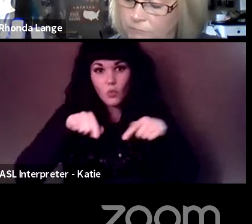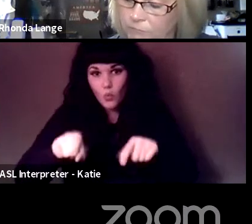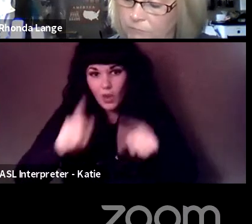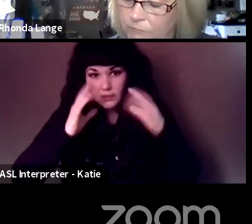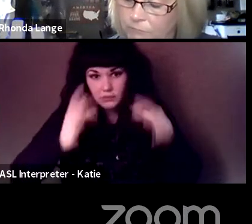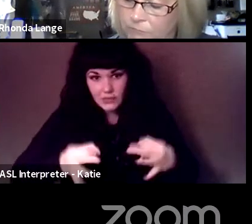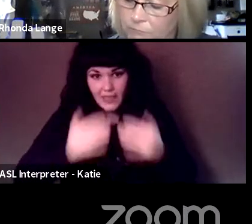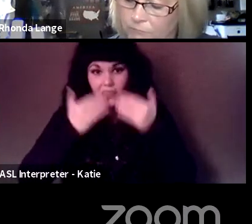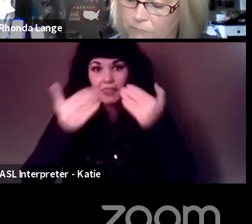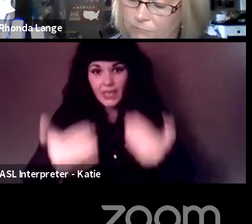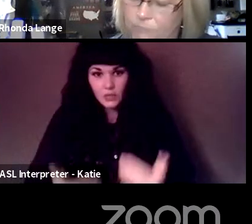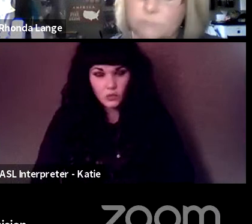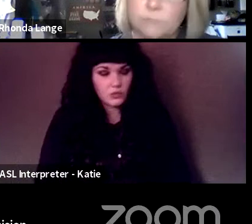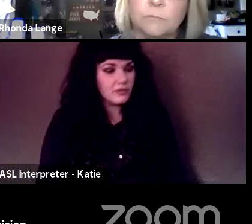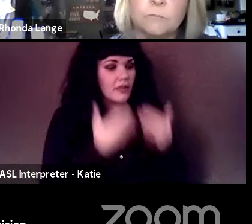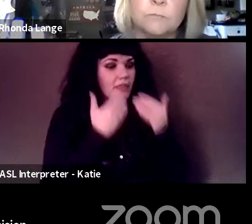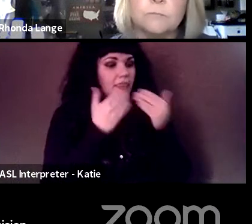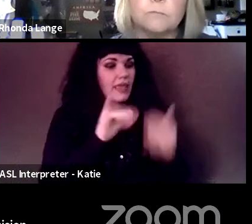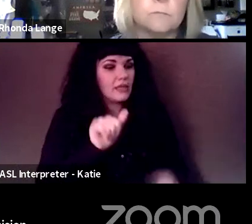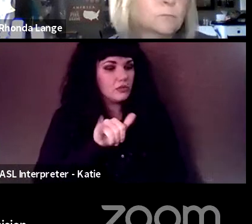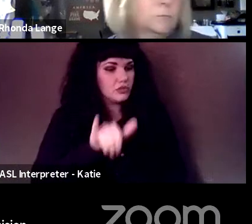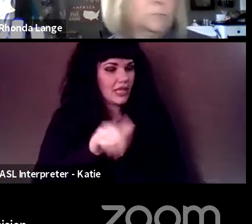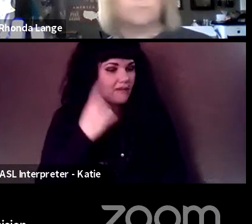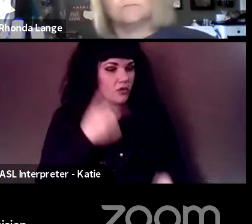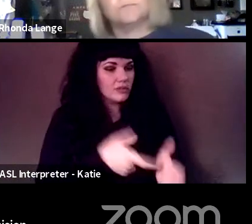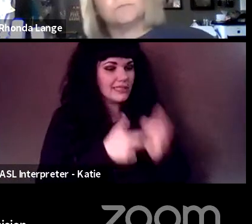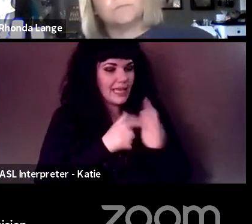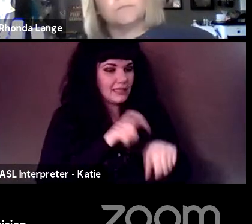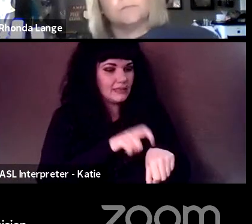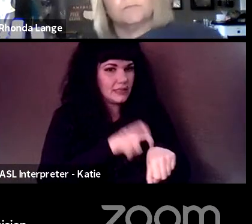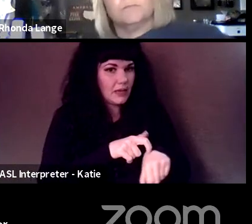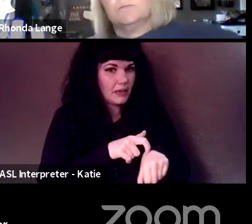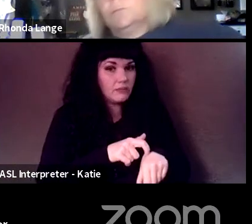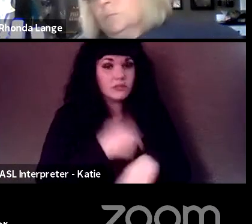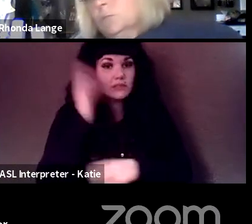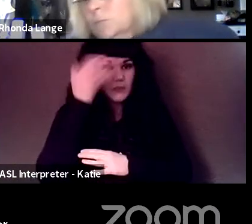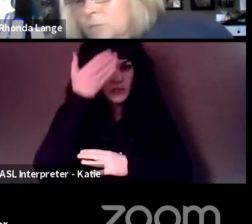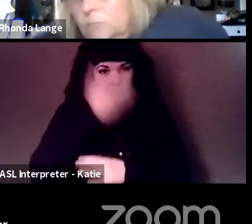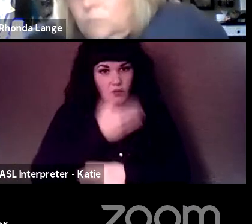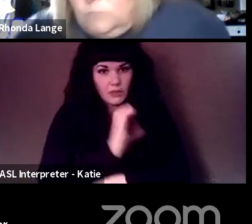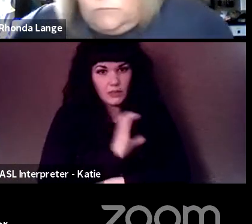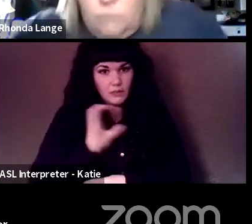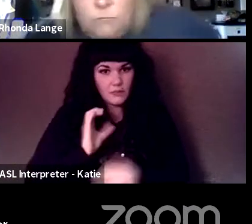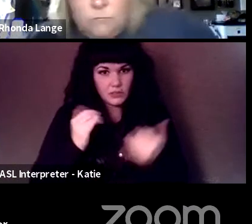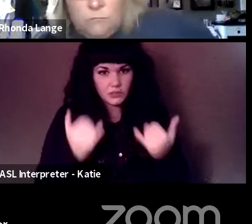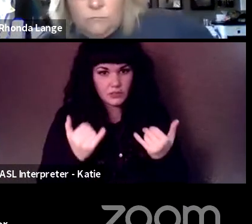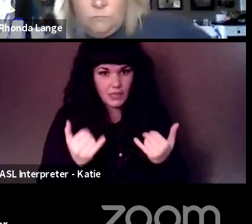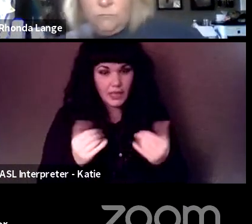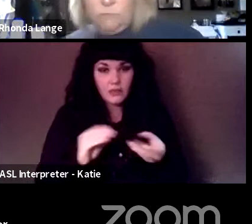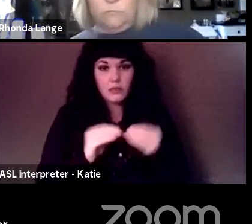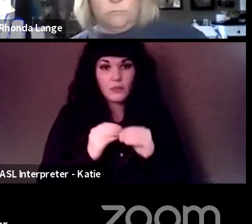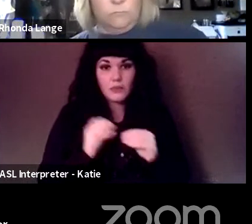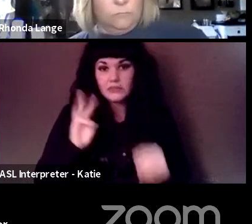you, Jay, for taking the time to speak to the commission today. 6.